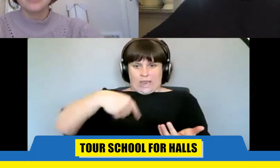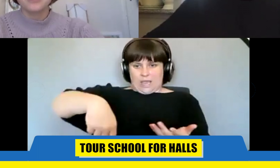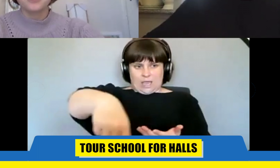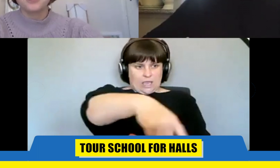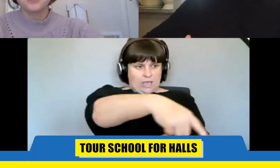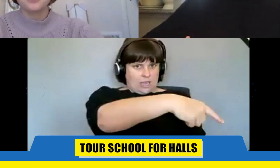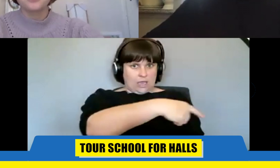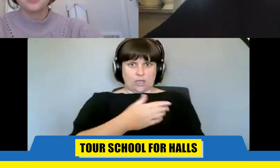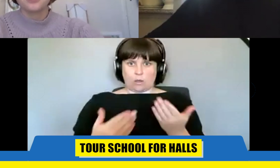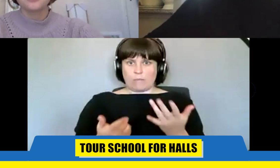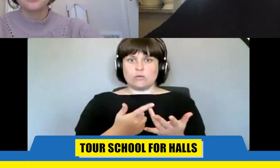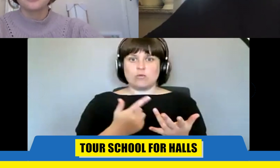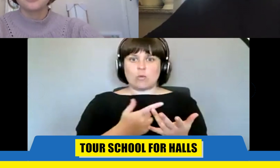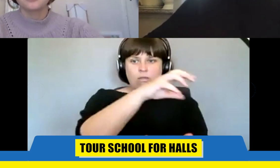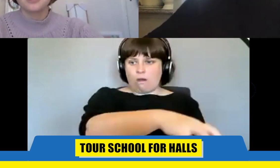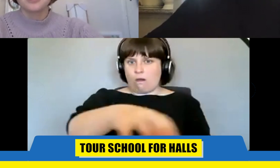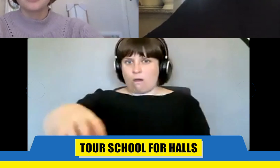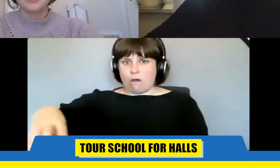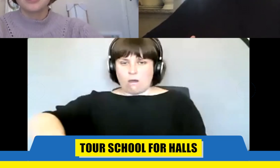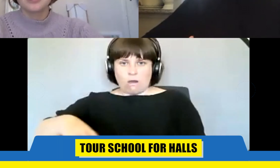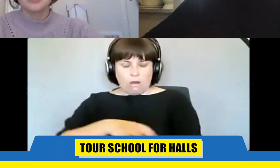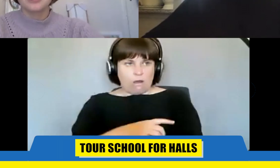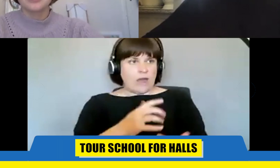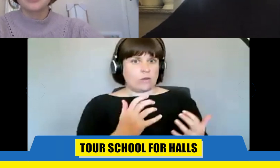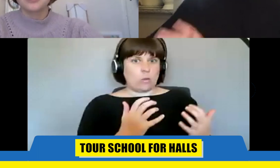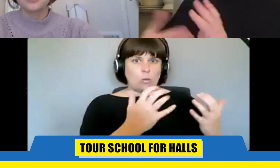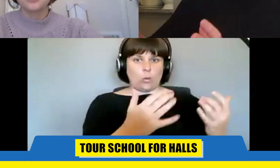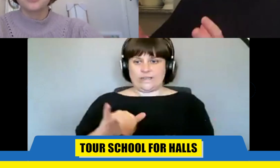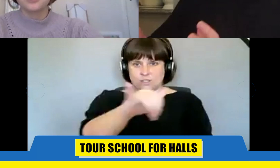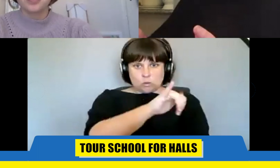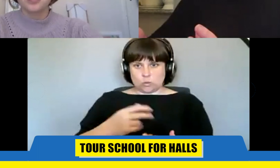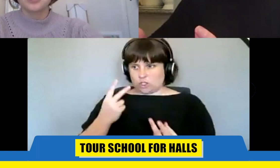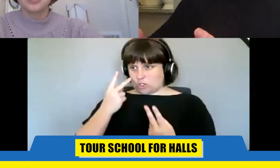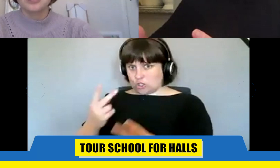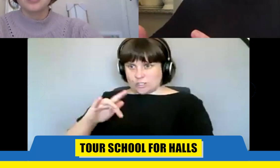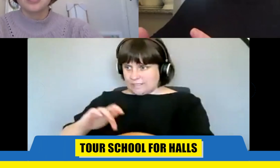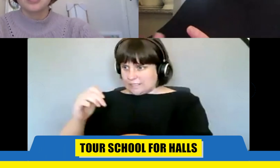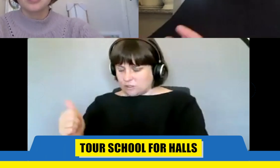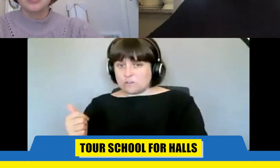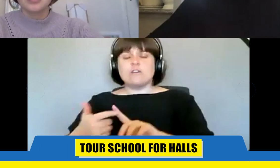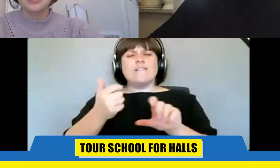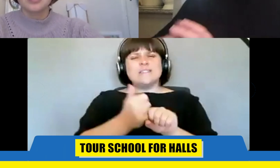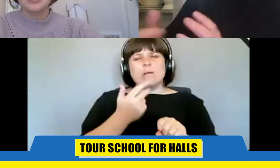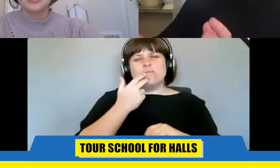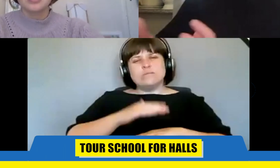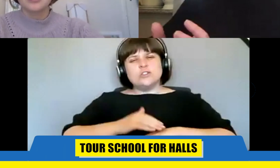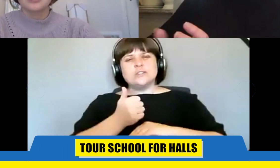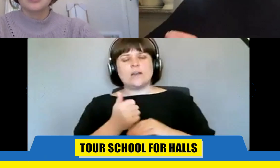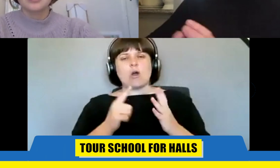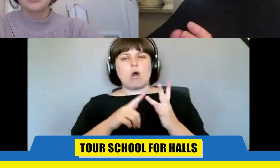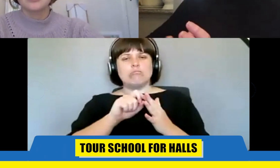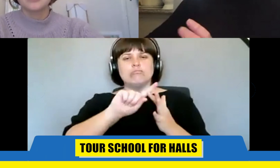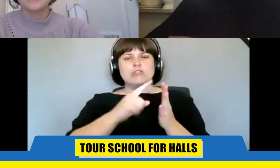cultural experiences. Some people, if you put on opera, for example, you brought